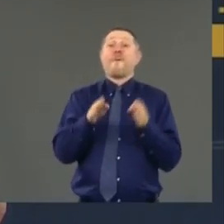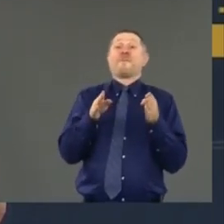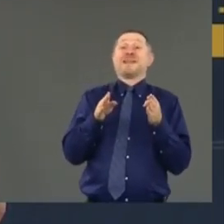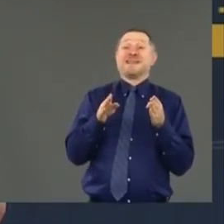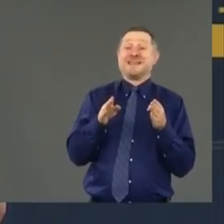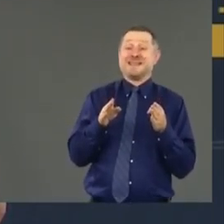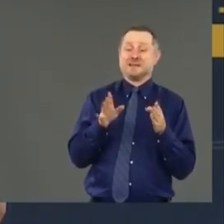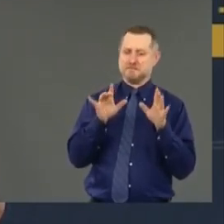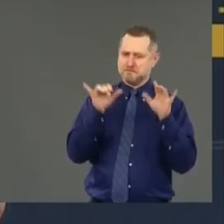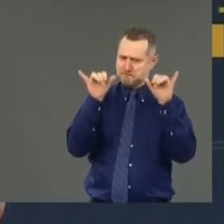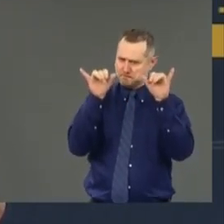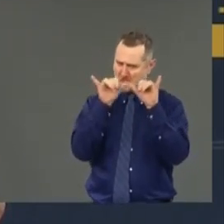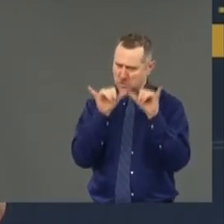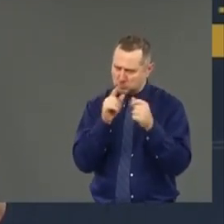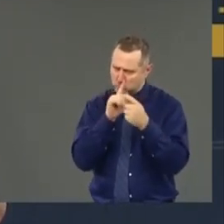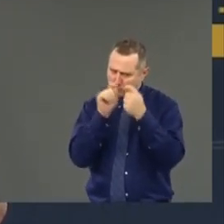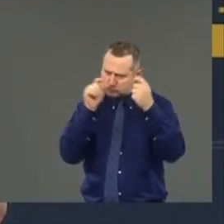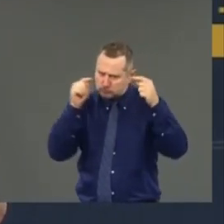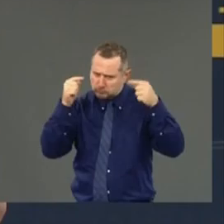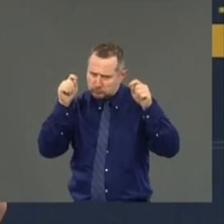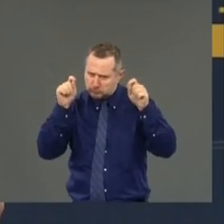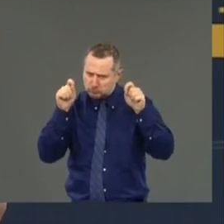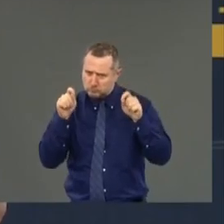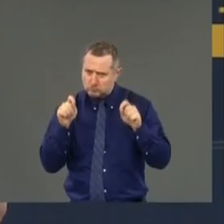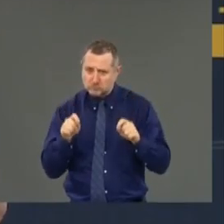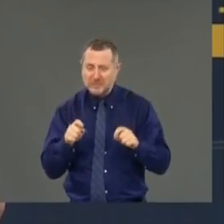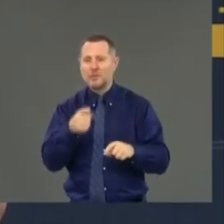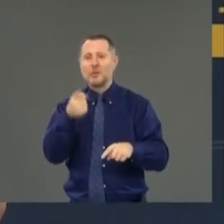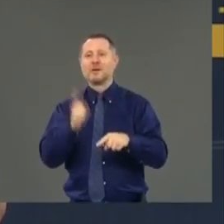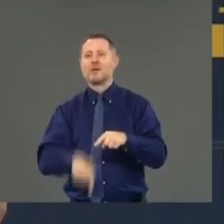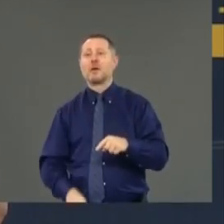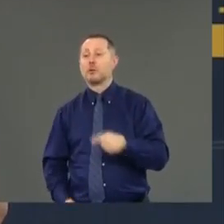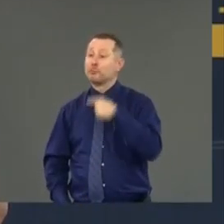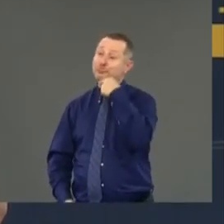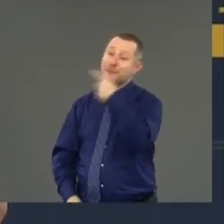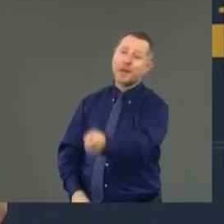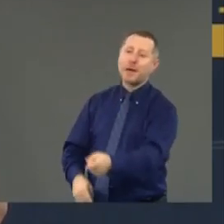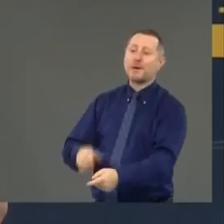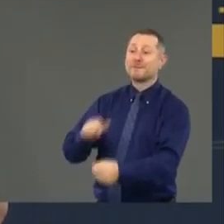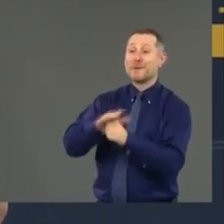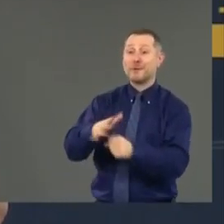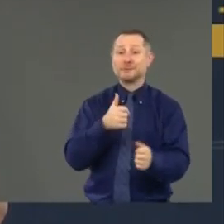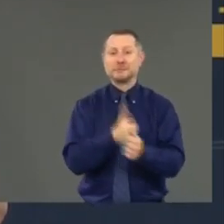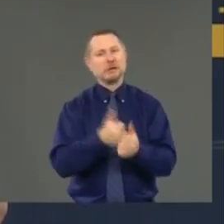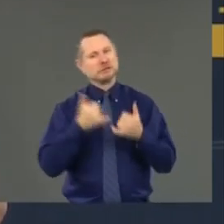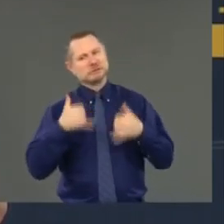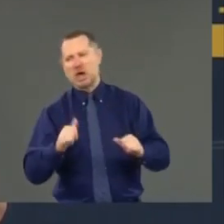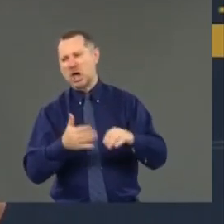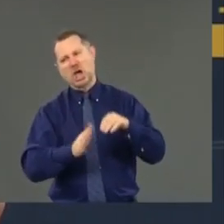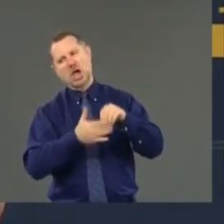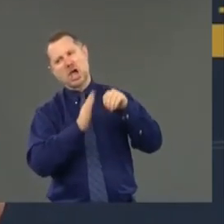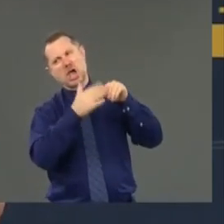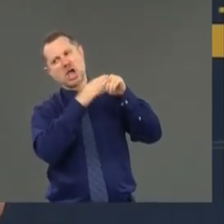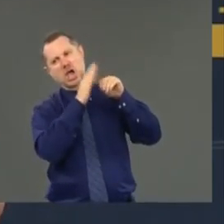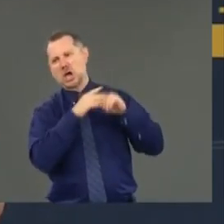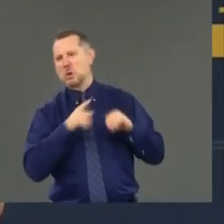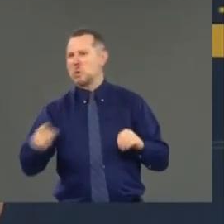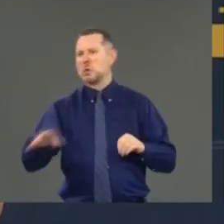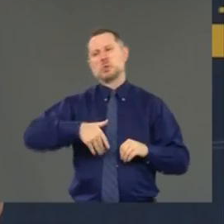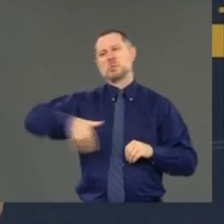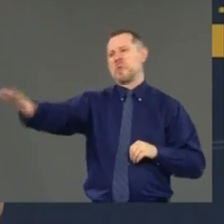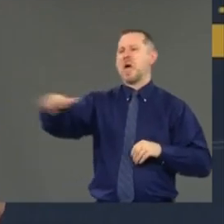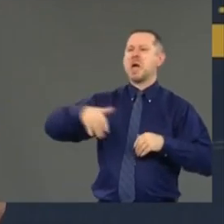to people, the virus is still raging, get back on a subway, get back on the buses. But from